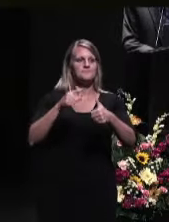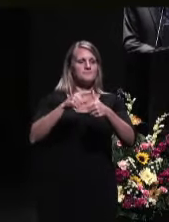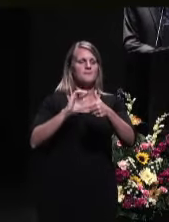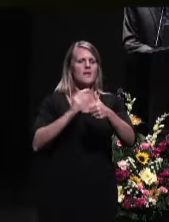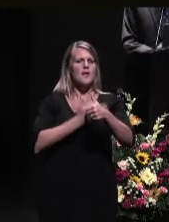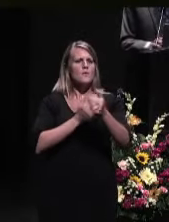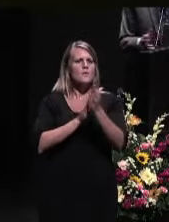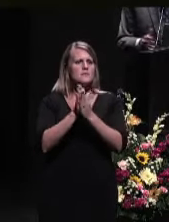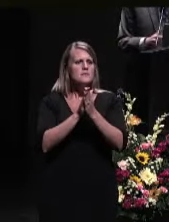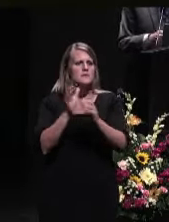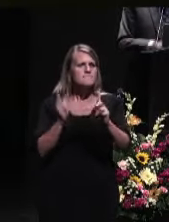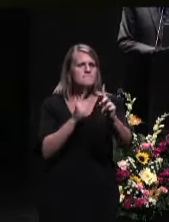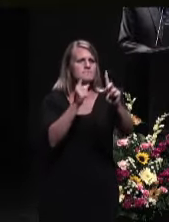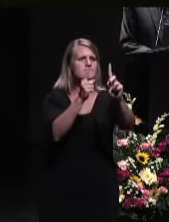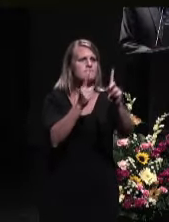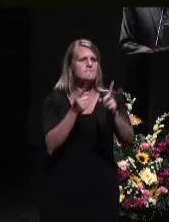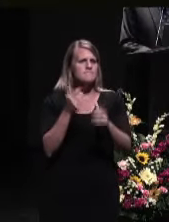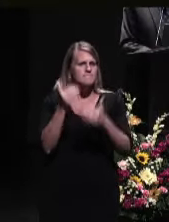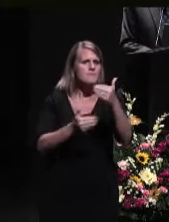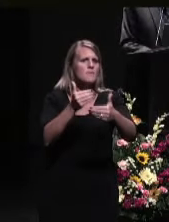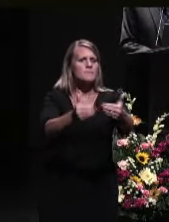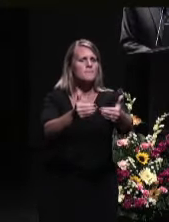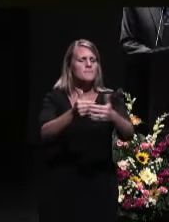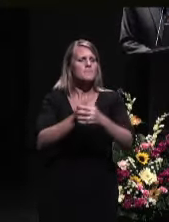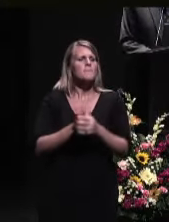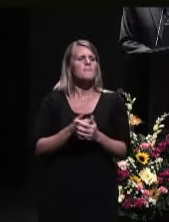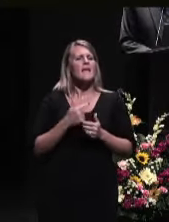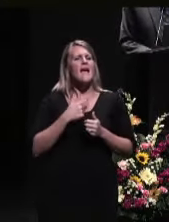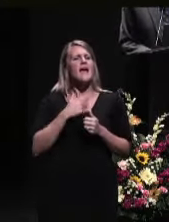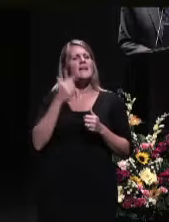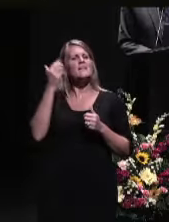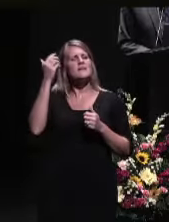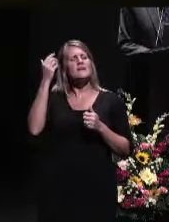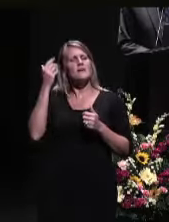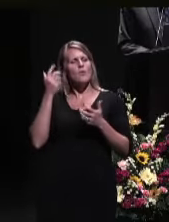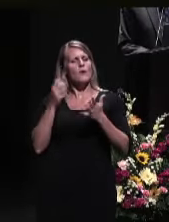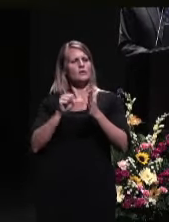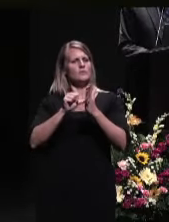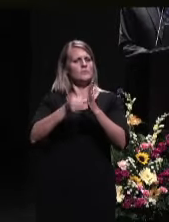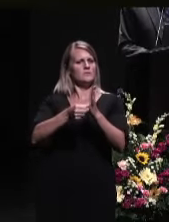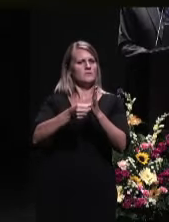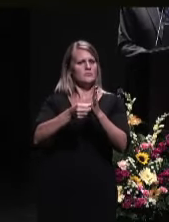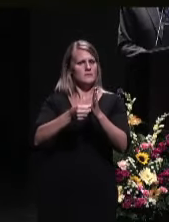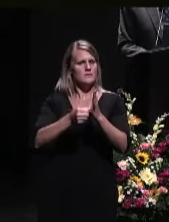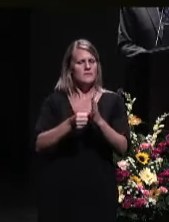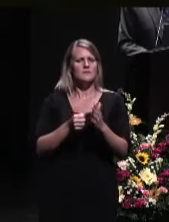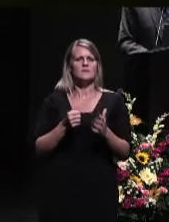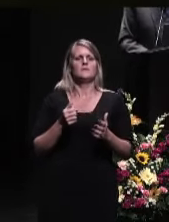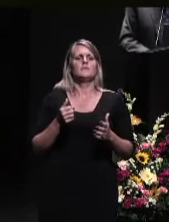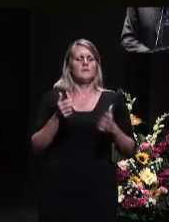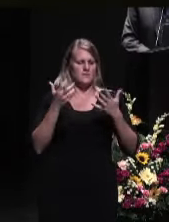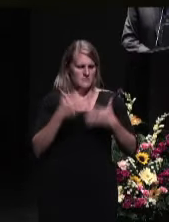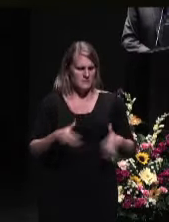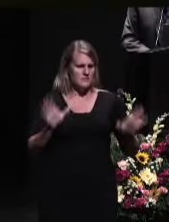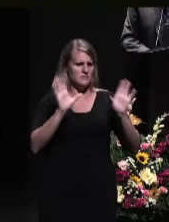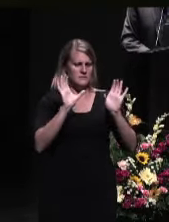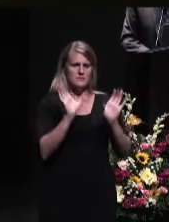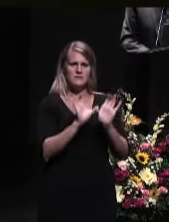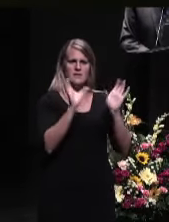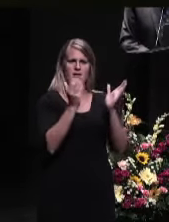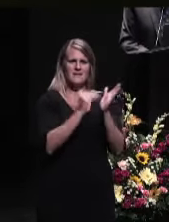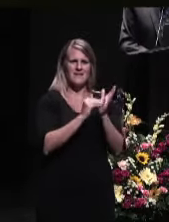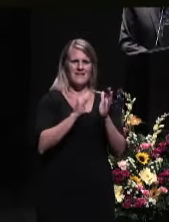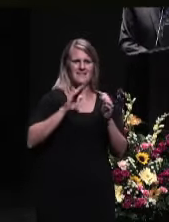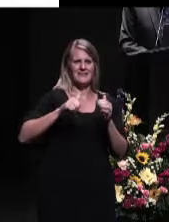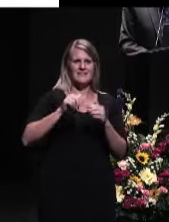any surprise. We've talked about most of these things before, but I do want to underscore the importance and the value of having been recertified late 2018 as